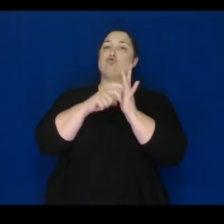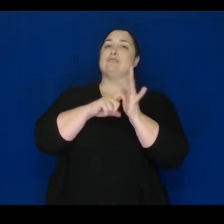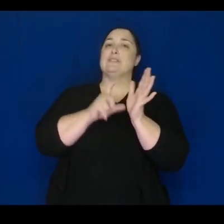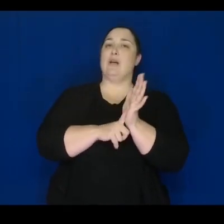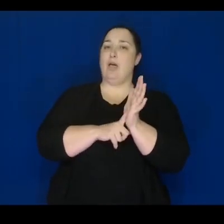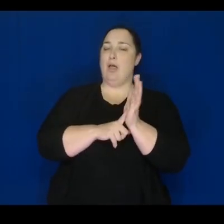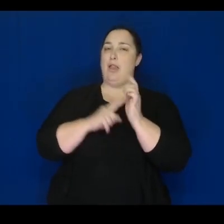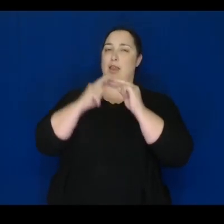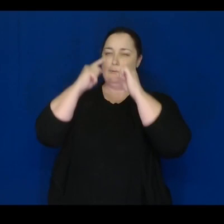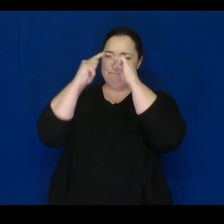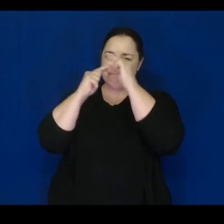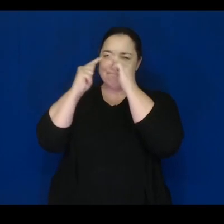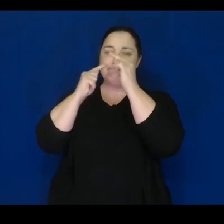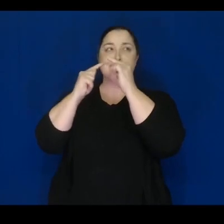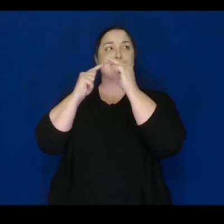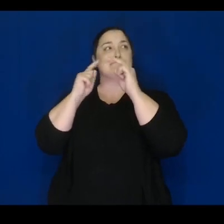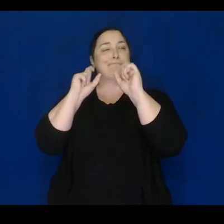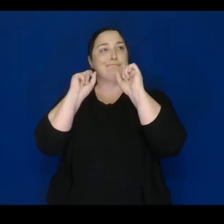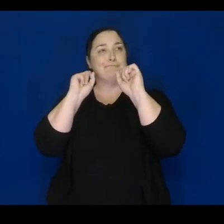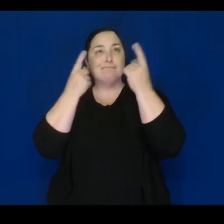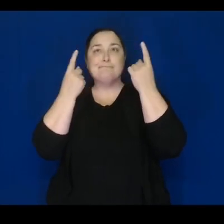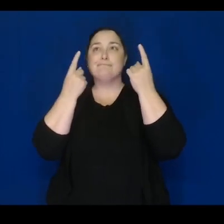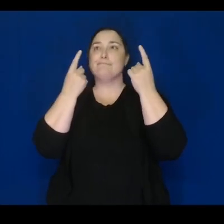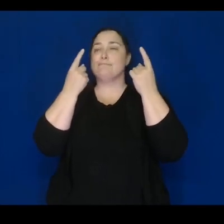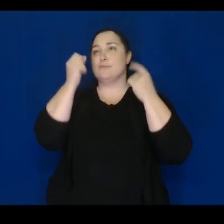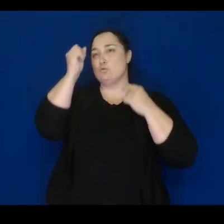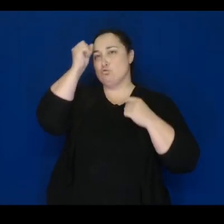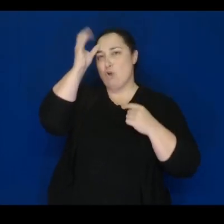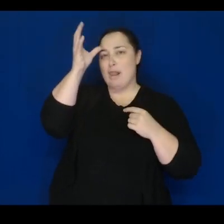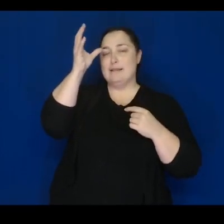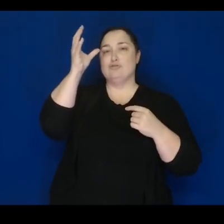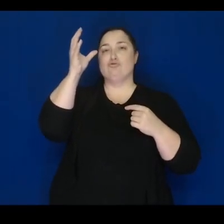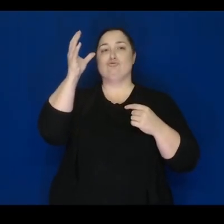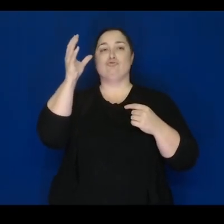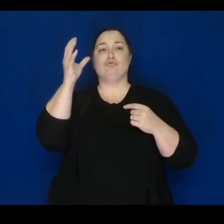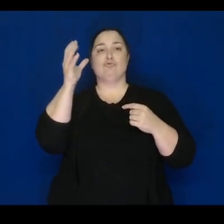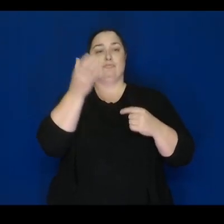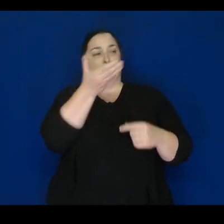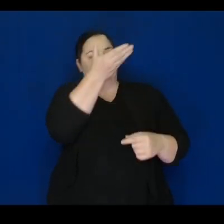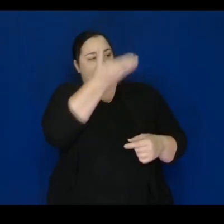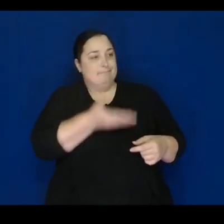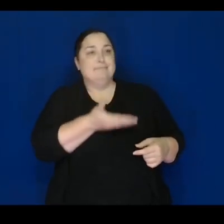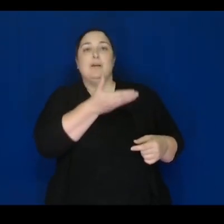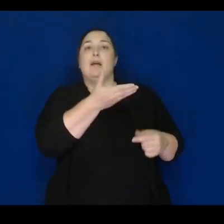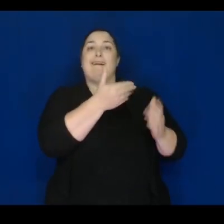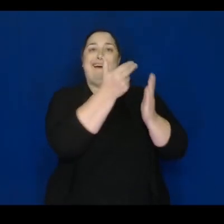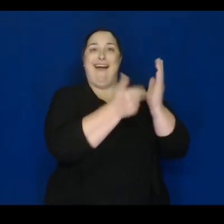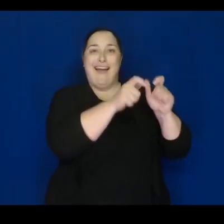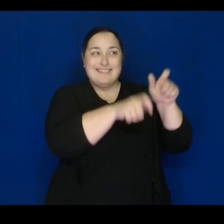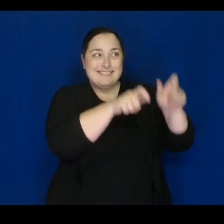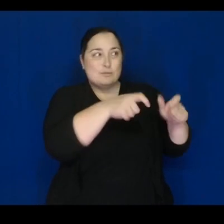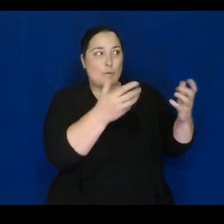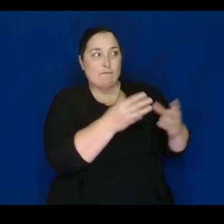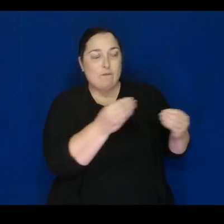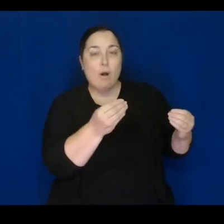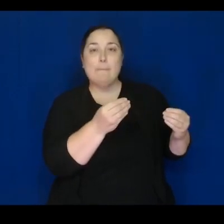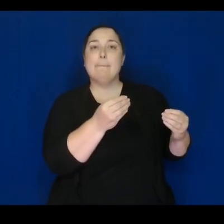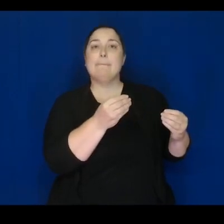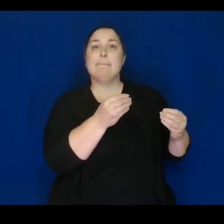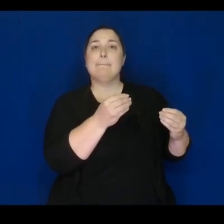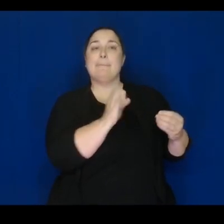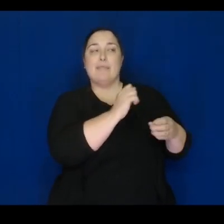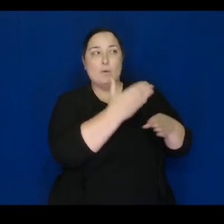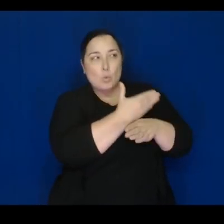and understanding of the many different artists, where they come from and their artworks.